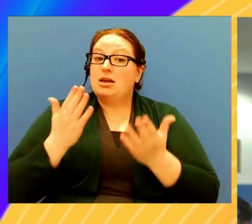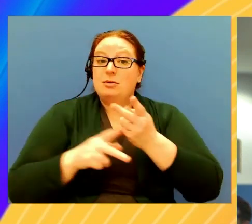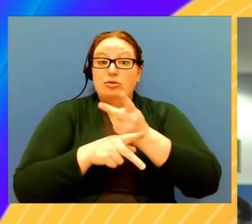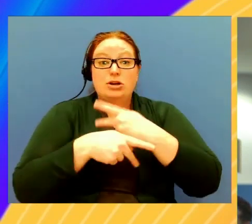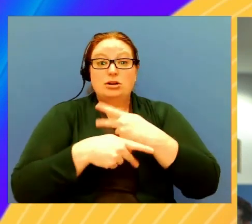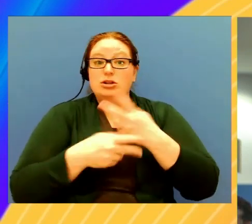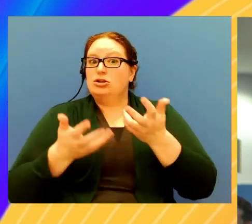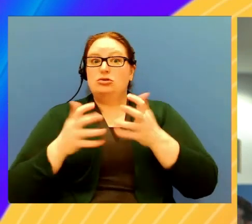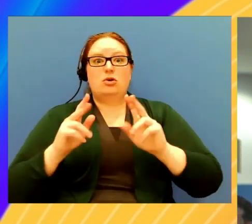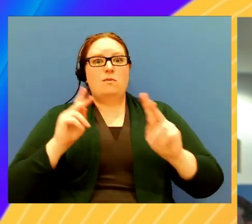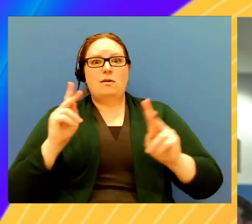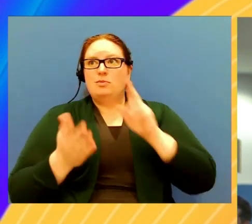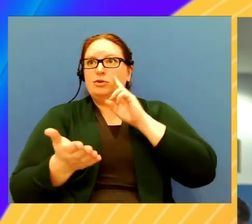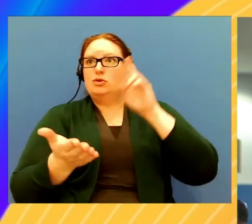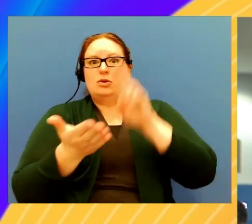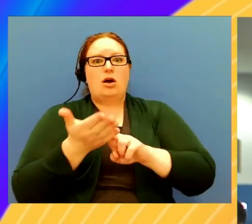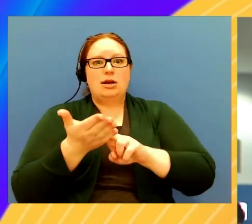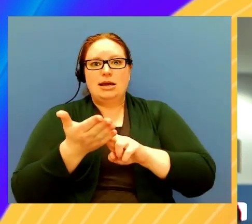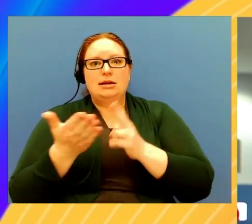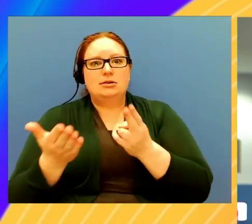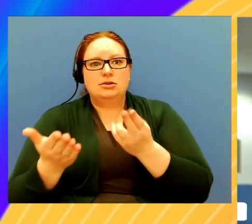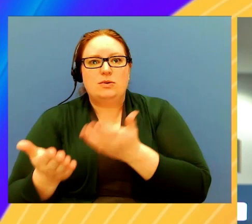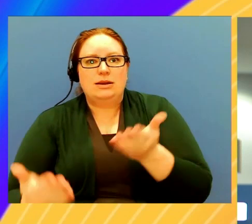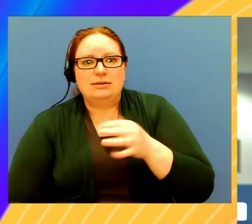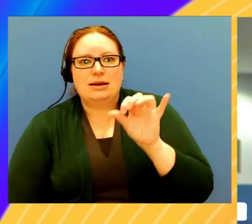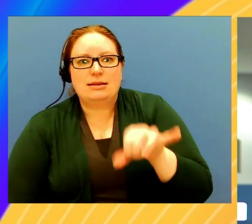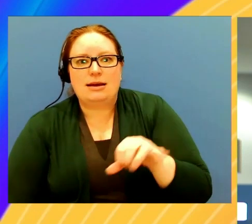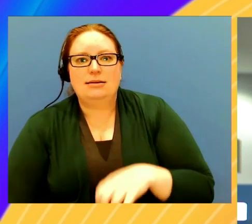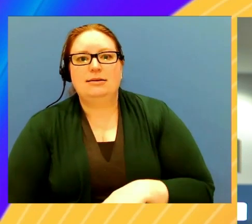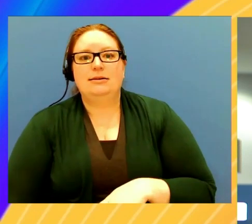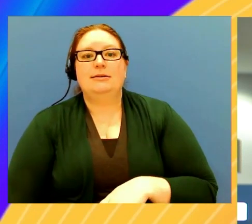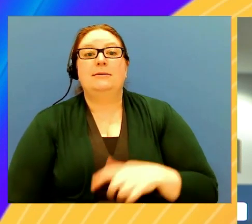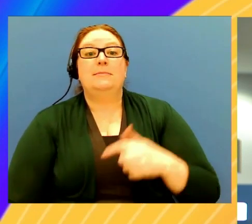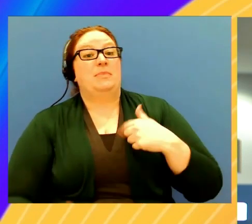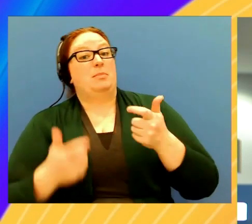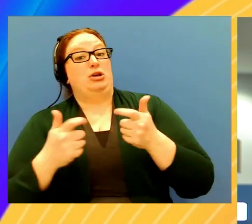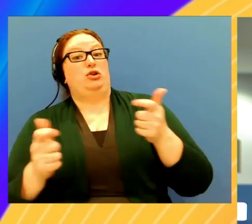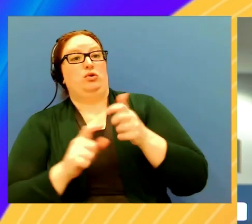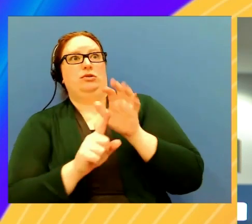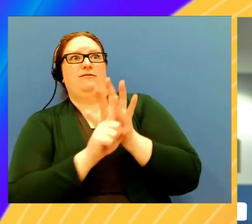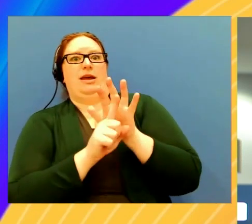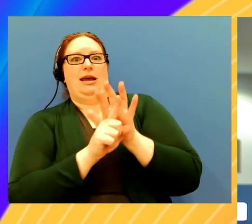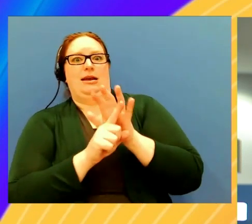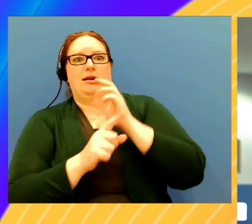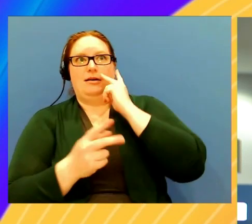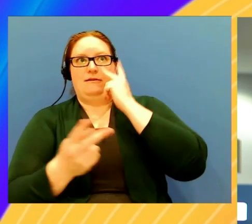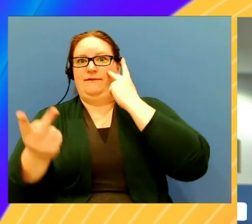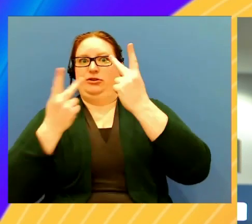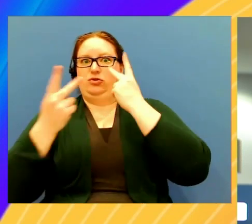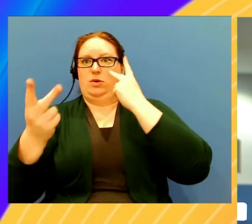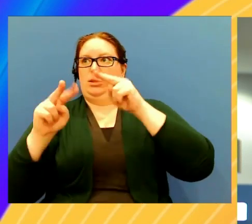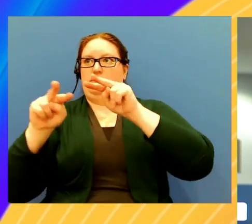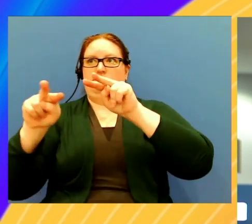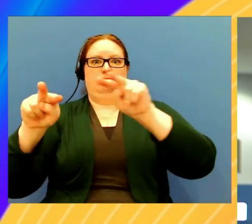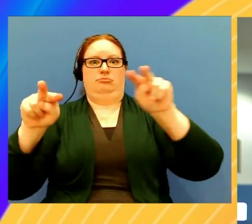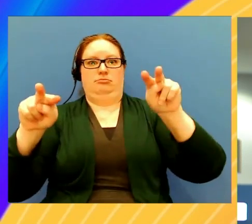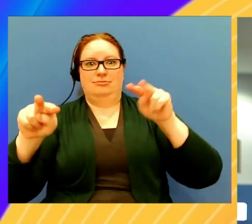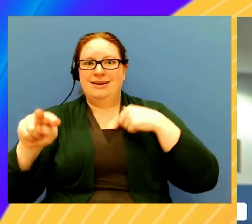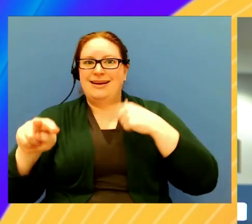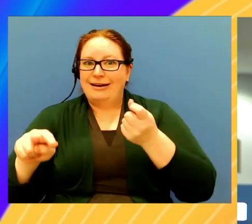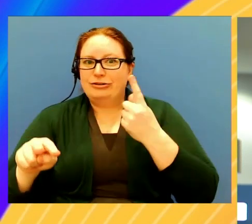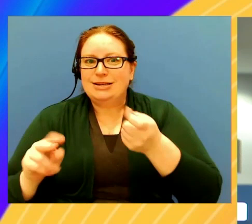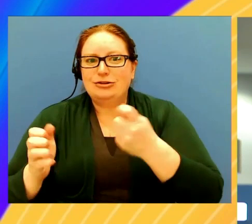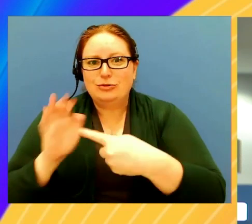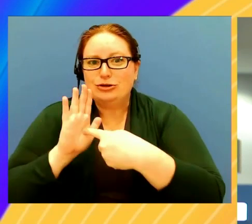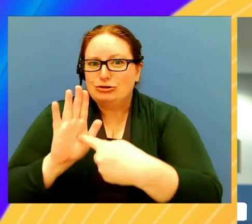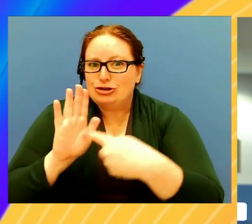into that either. Yeah. So stuff like that. Yeah, absolutely. Now, I'm a huge fan of seeing things visually, and I understand that you want to show us something